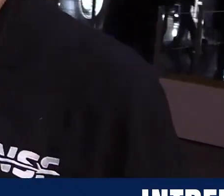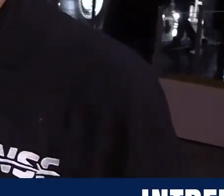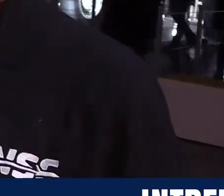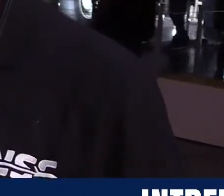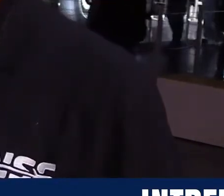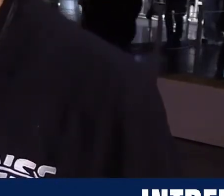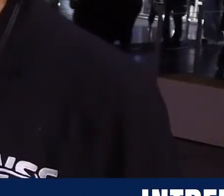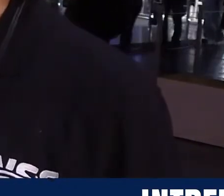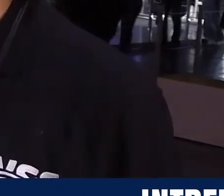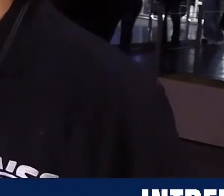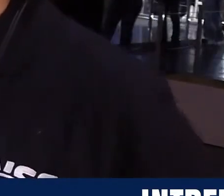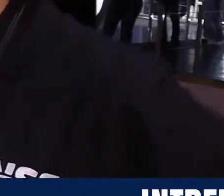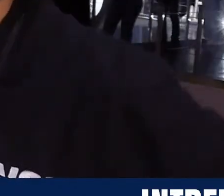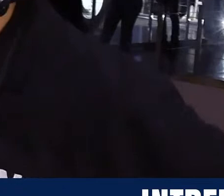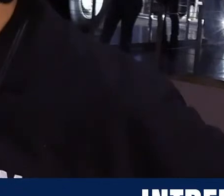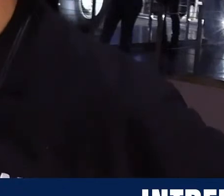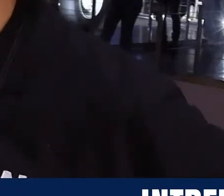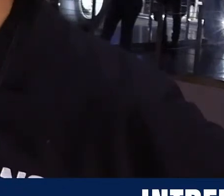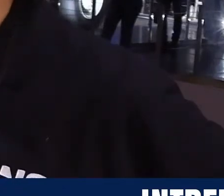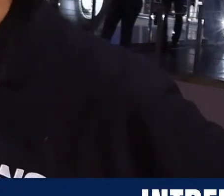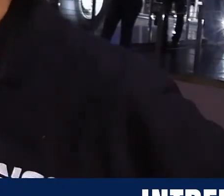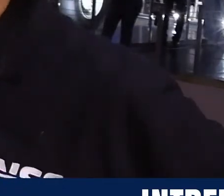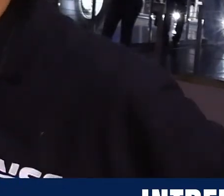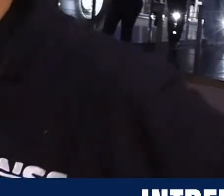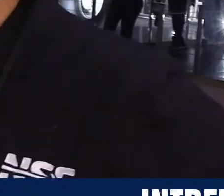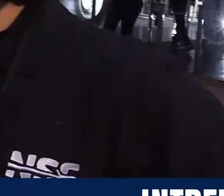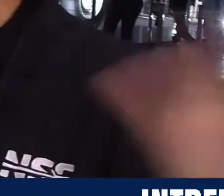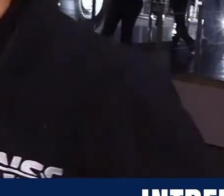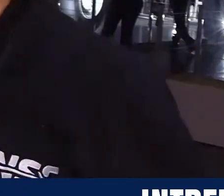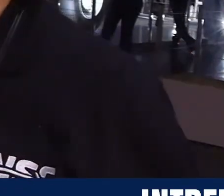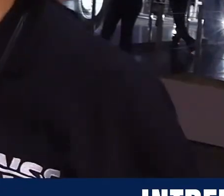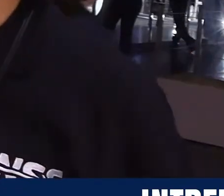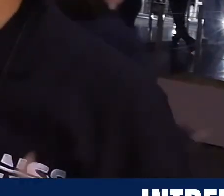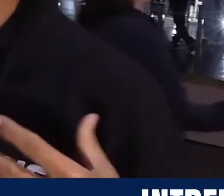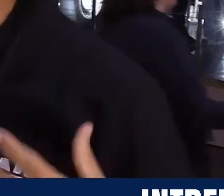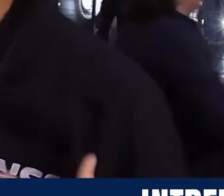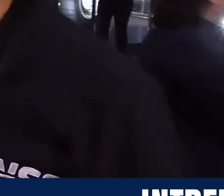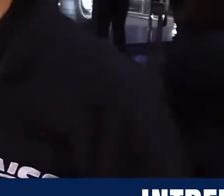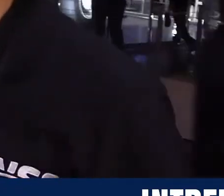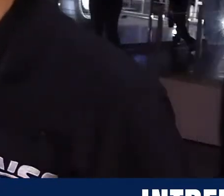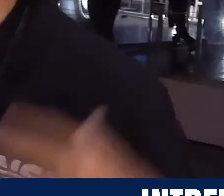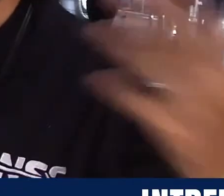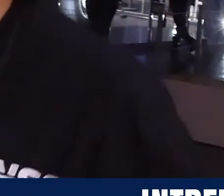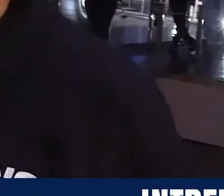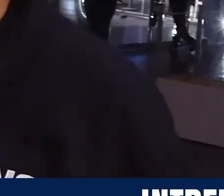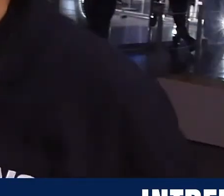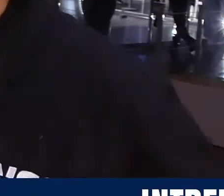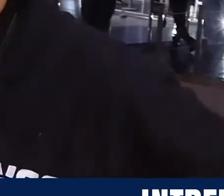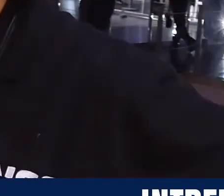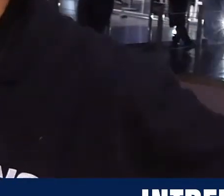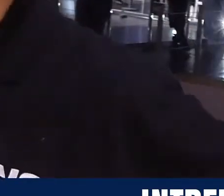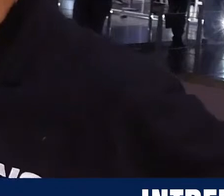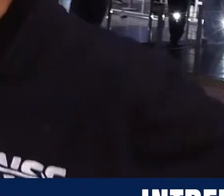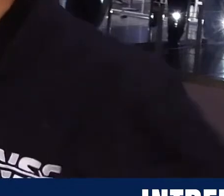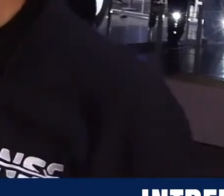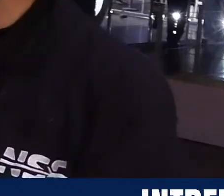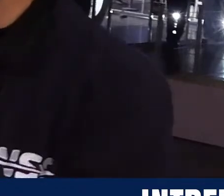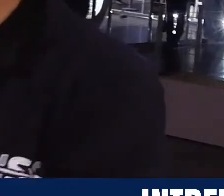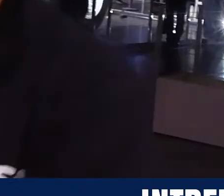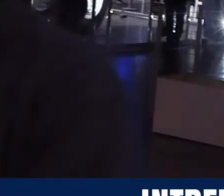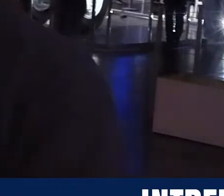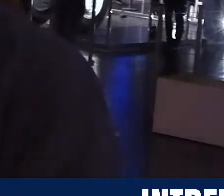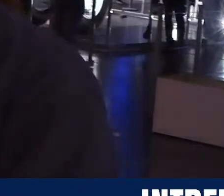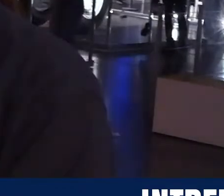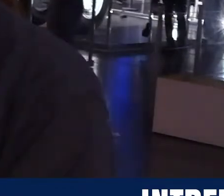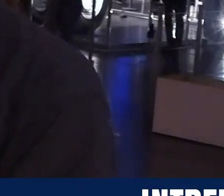to launch at 8:26 right now. It is. So if you're missing out on that stream, likely you had it up in 2 windows. But Falcon Heavy, last